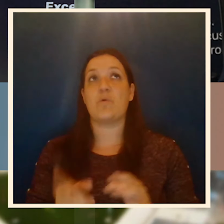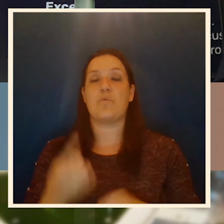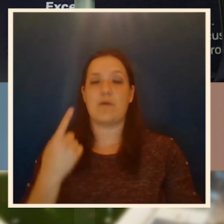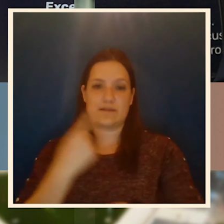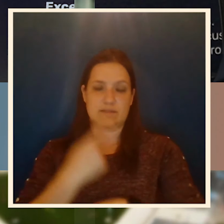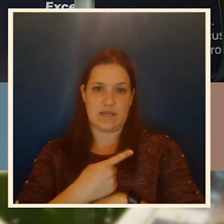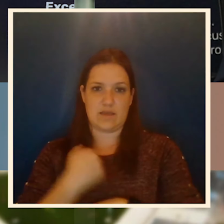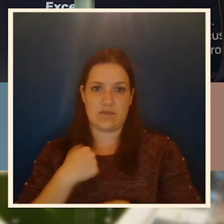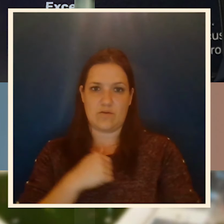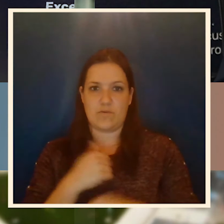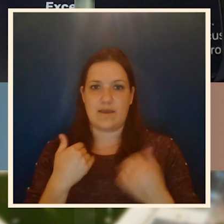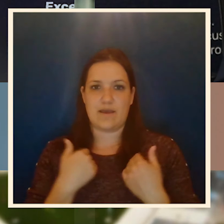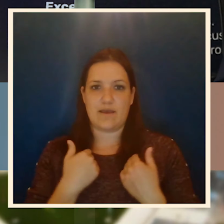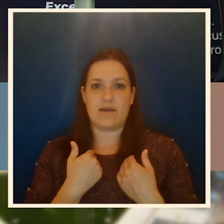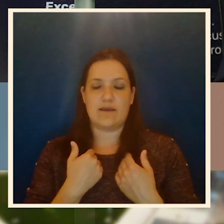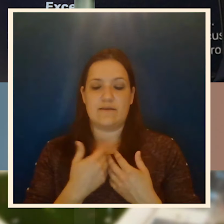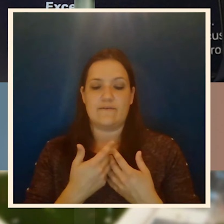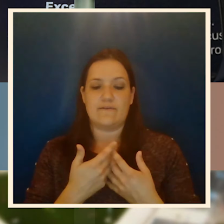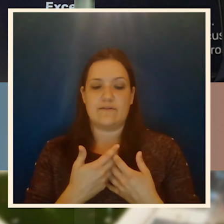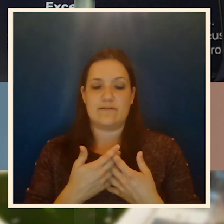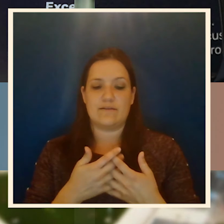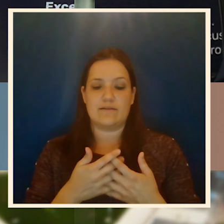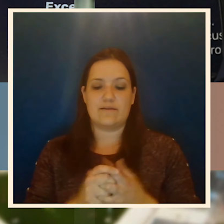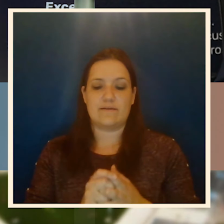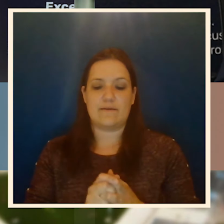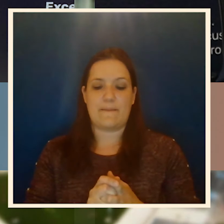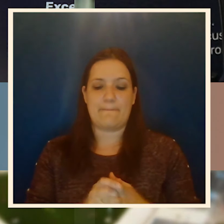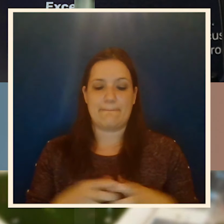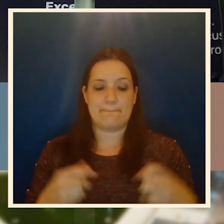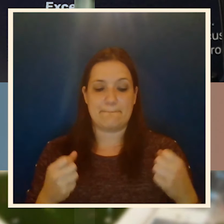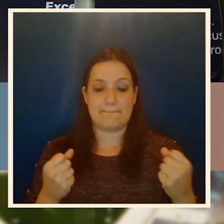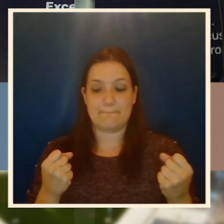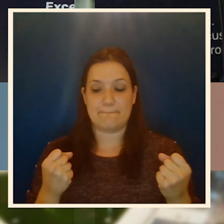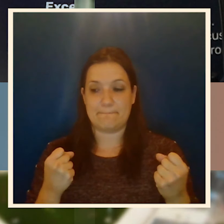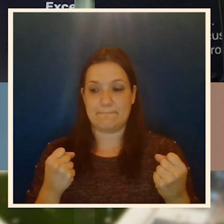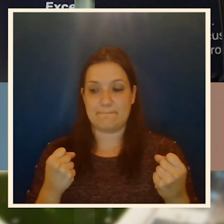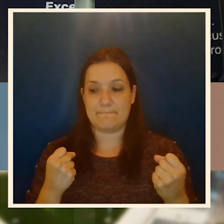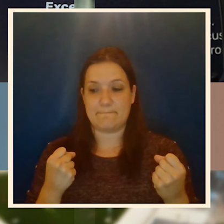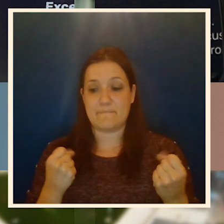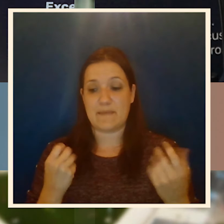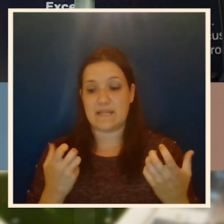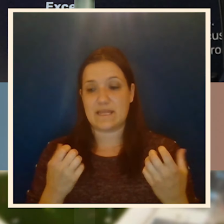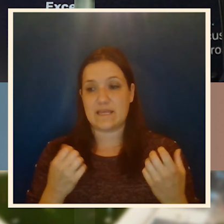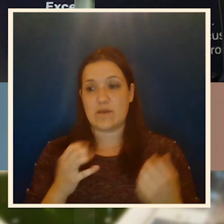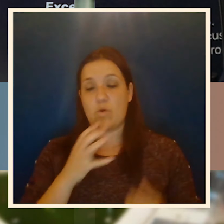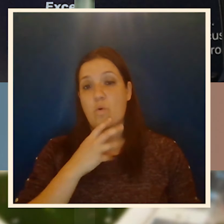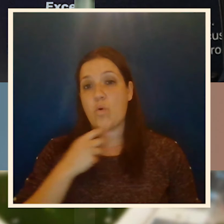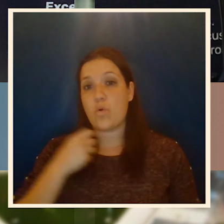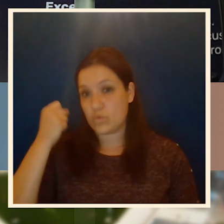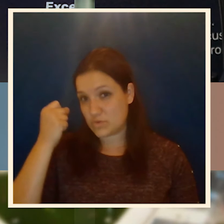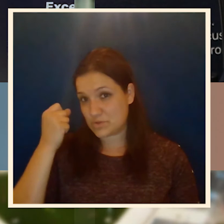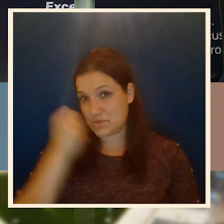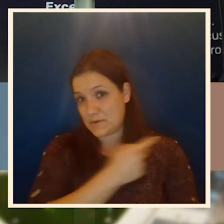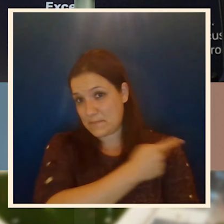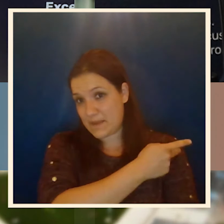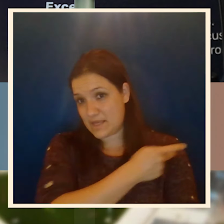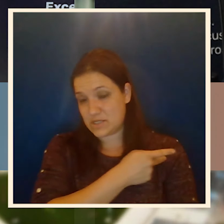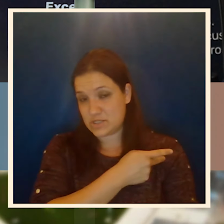he said, that we had a number of older patients